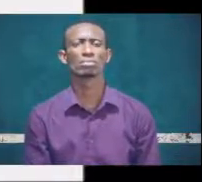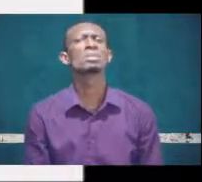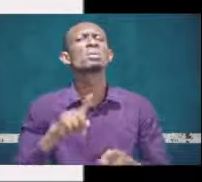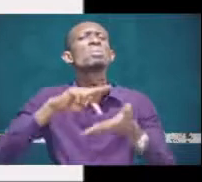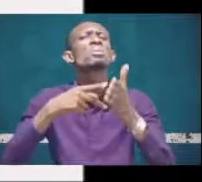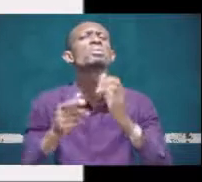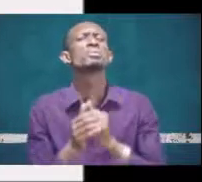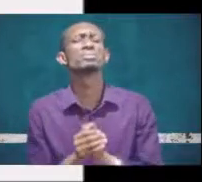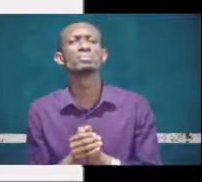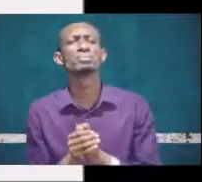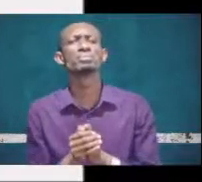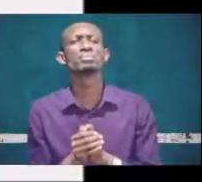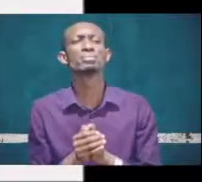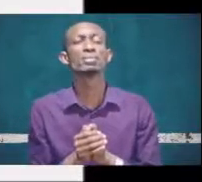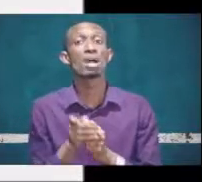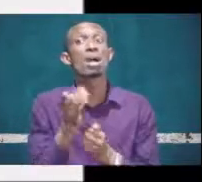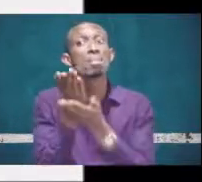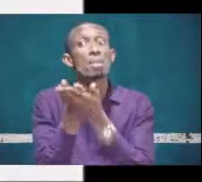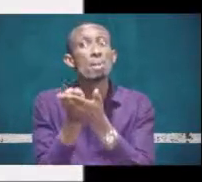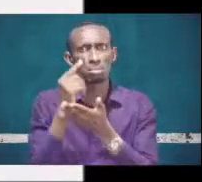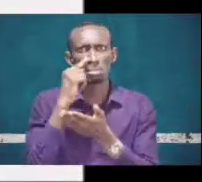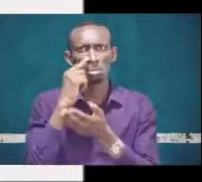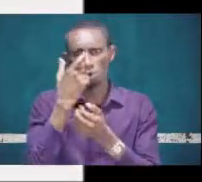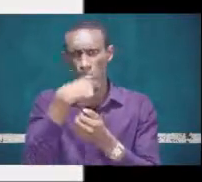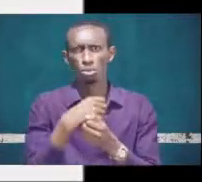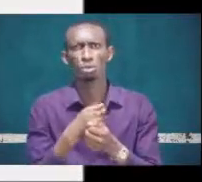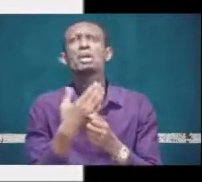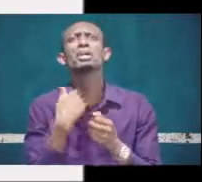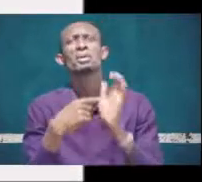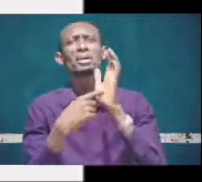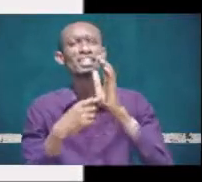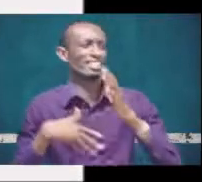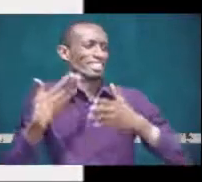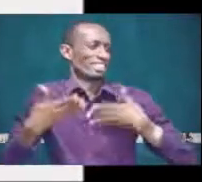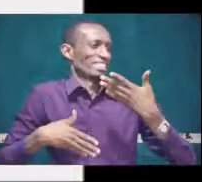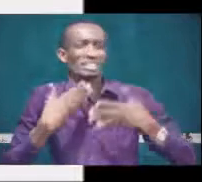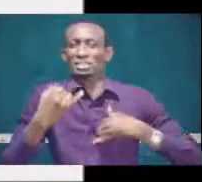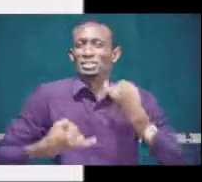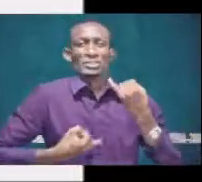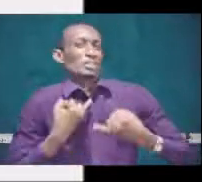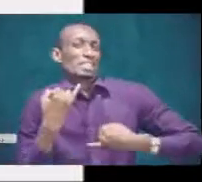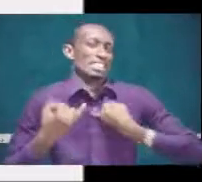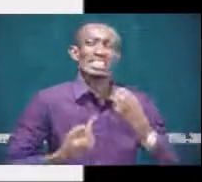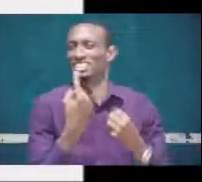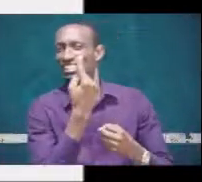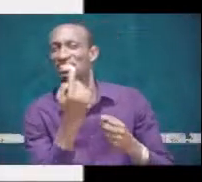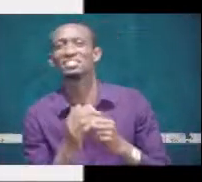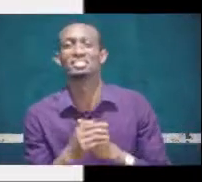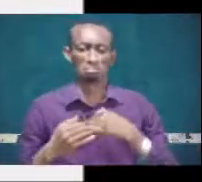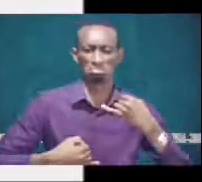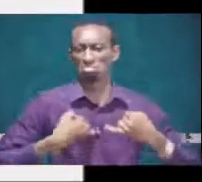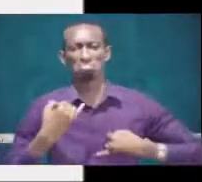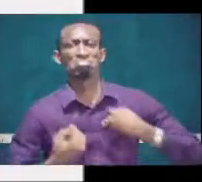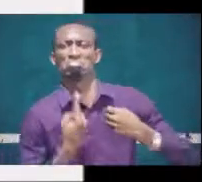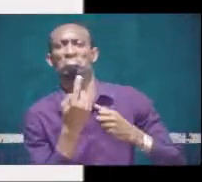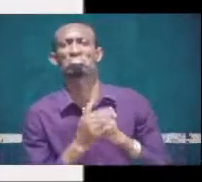of ostentation? These are goods that are consumed for prestigious reasons. For prestigious